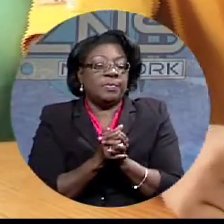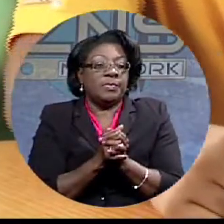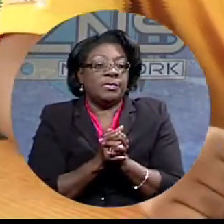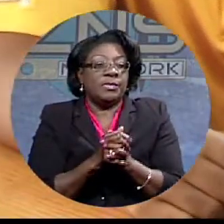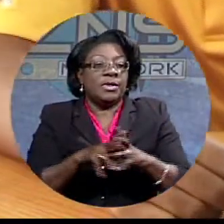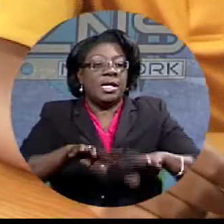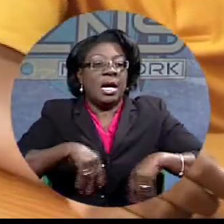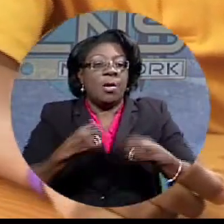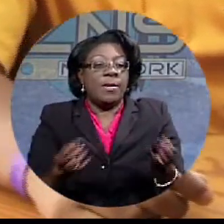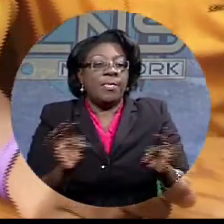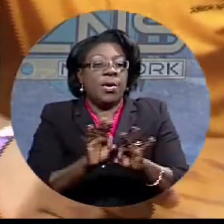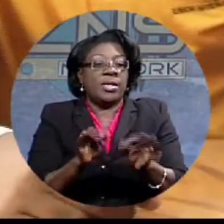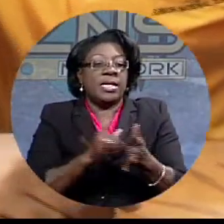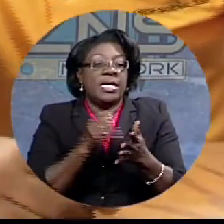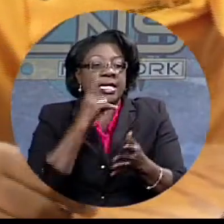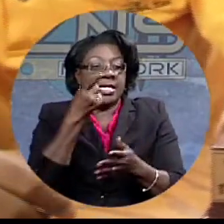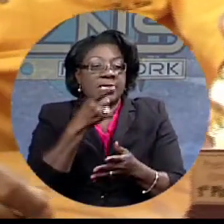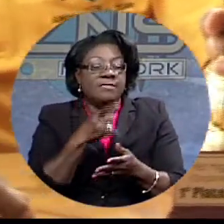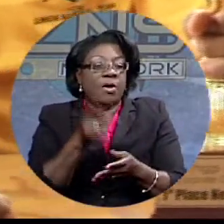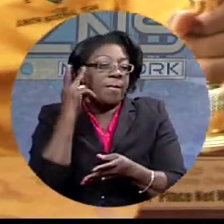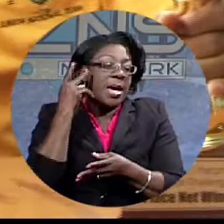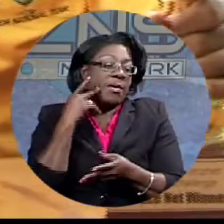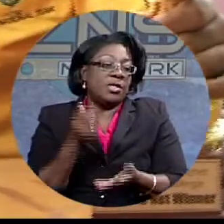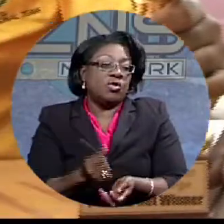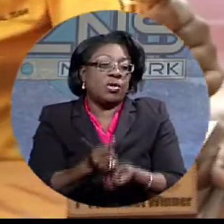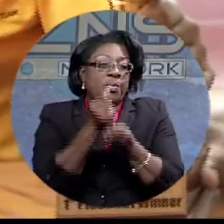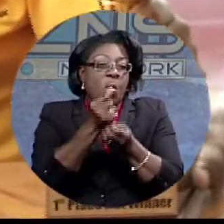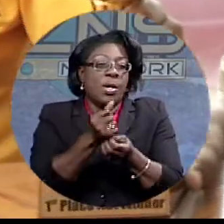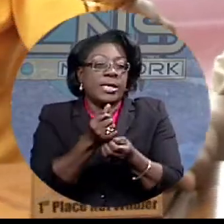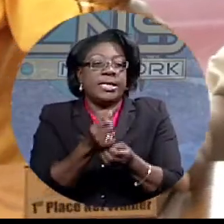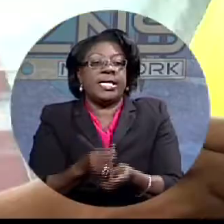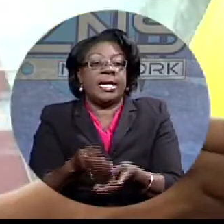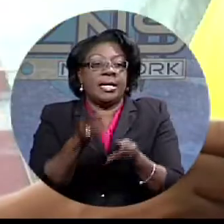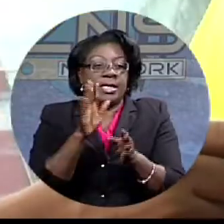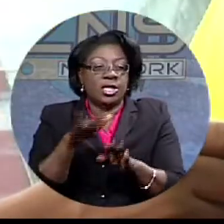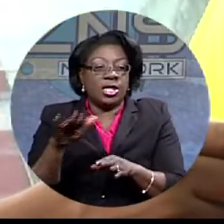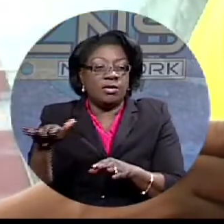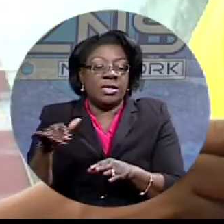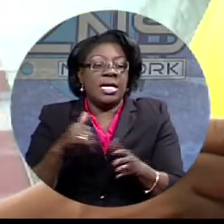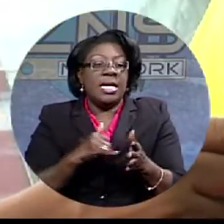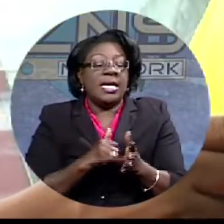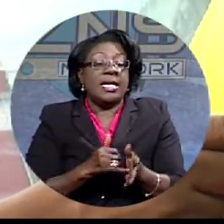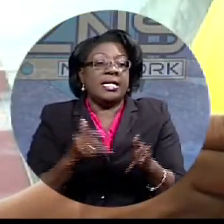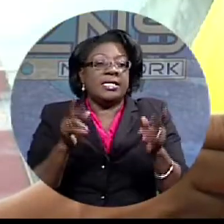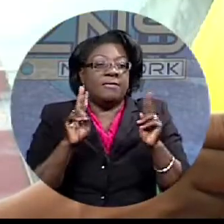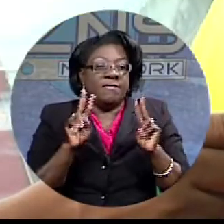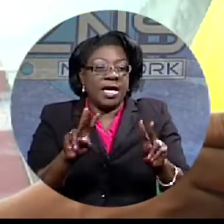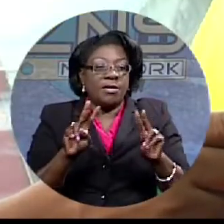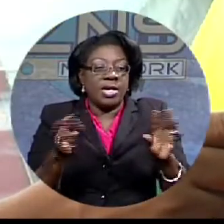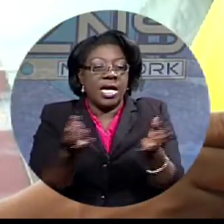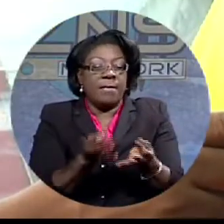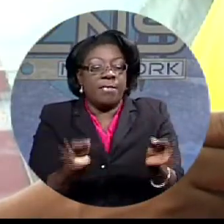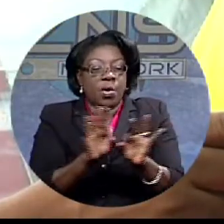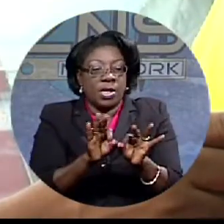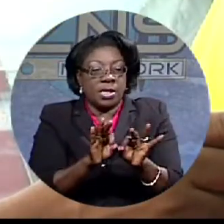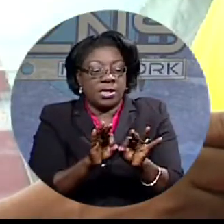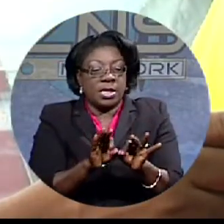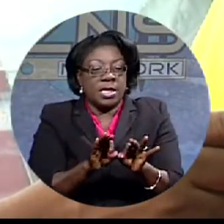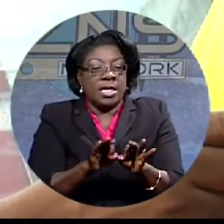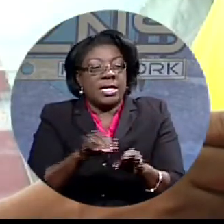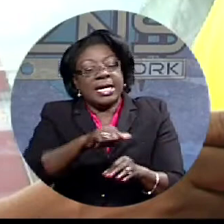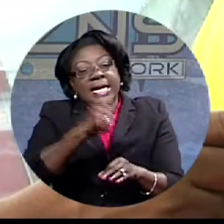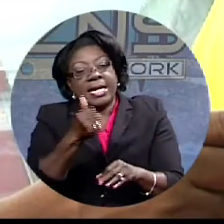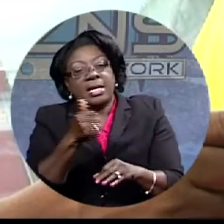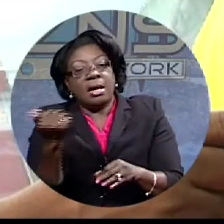How important it is for parents to back their kids, not even back, but push their kids? Oh, it is extremely important. Just like any